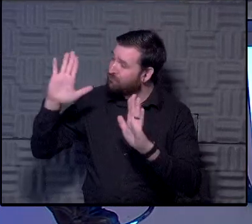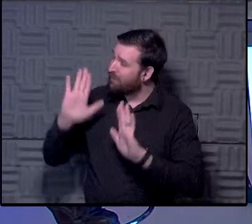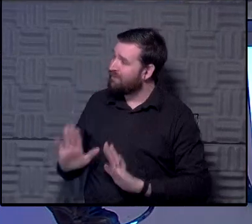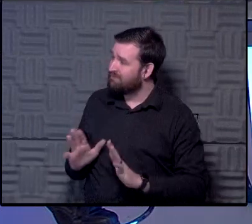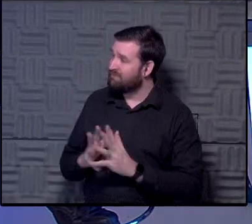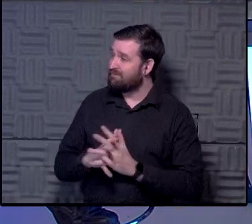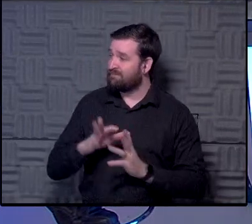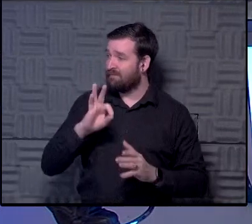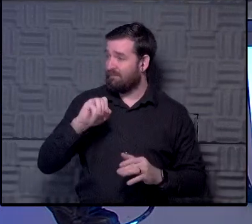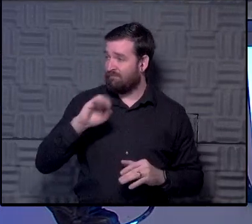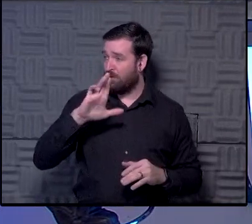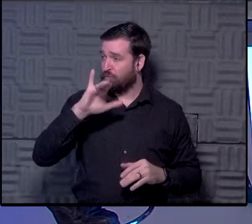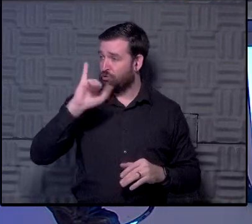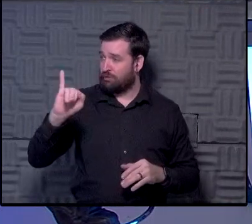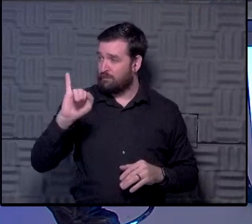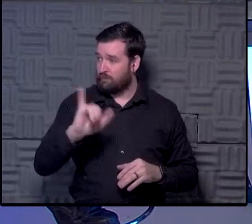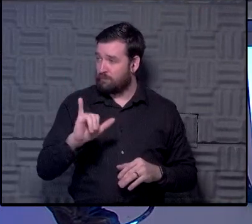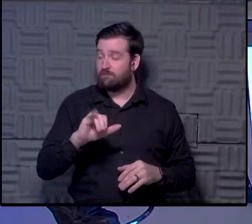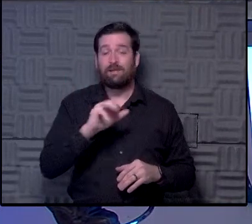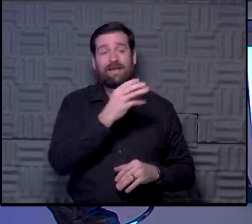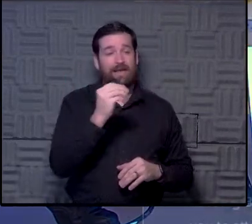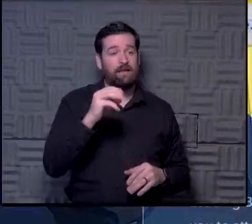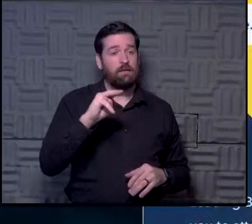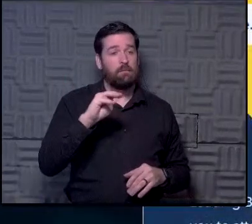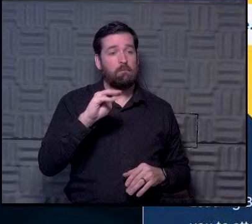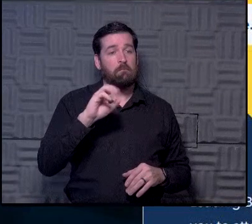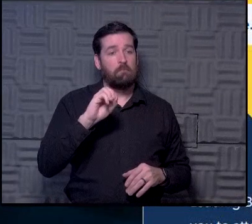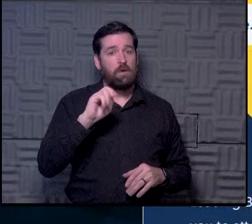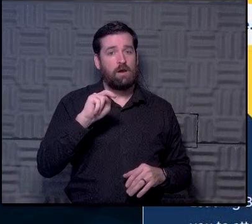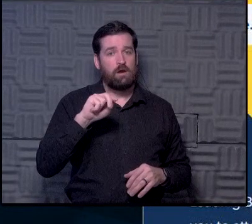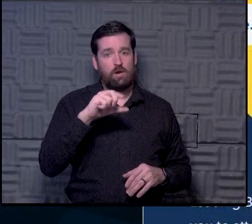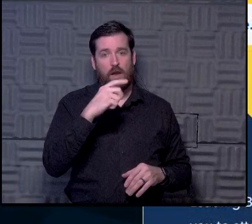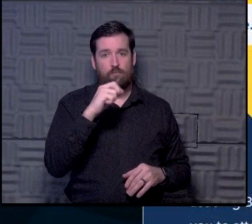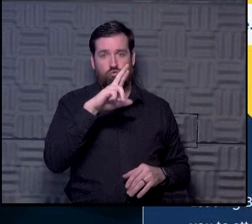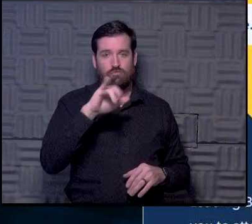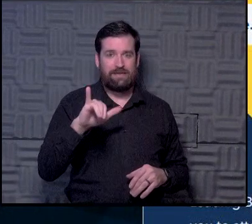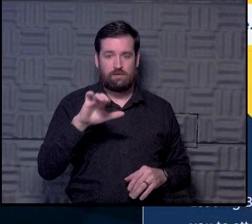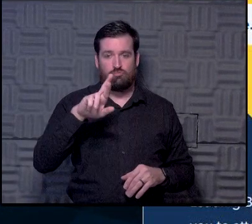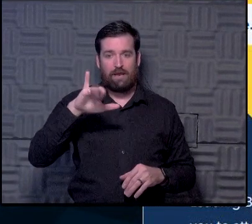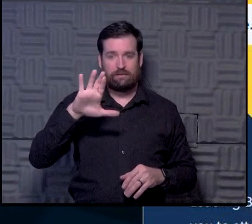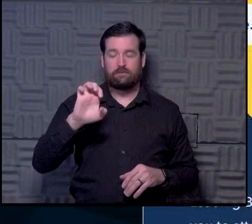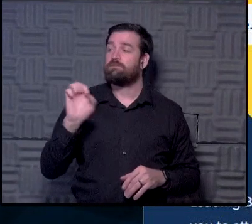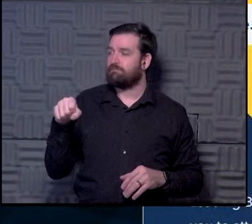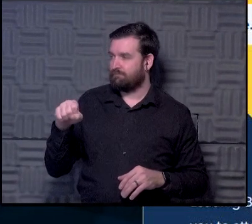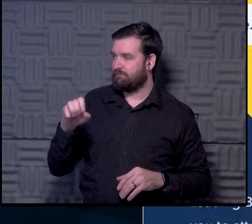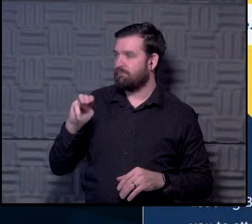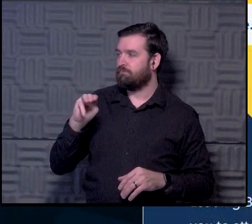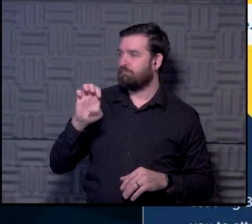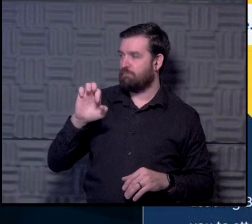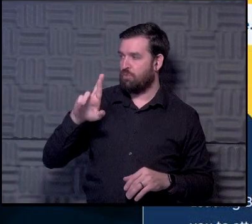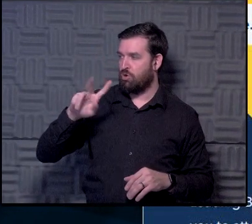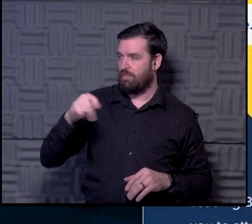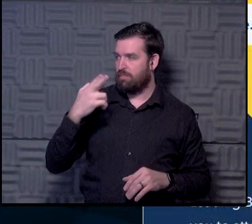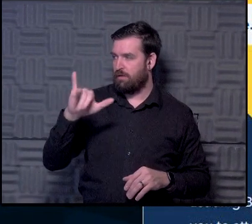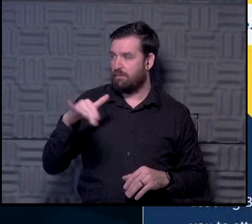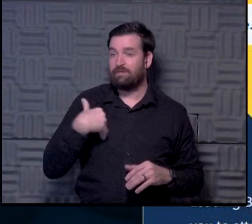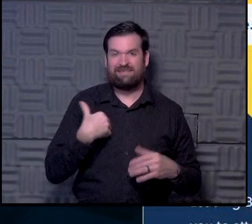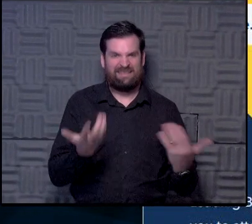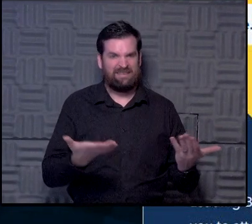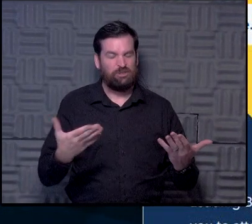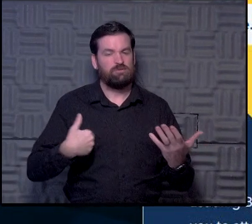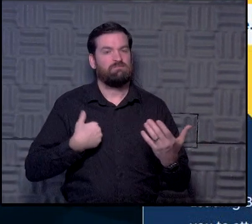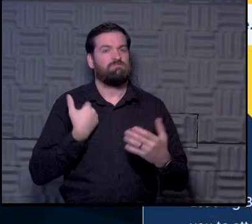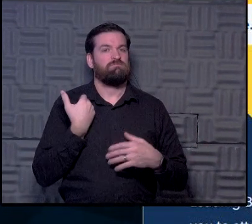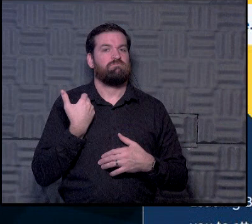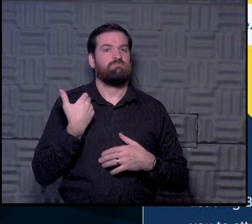And Fauci's on it. And Dr. Valerie Montgomery-Rice, who used to be faculty here at KU. And so. Vivek Murthy he was here and